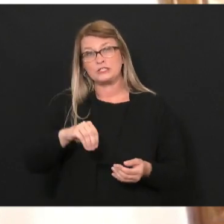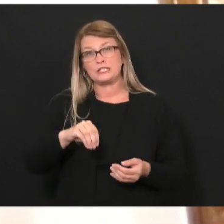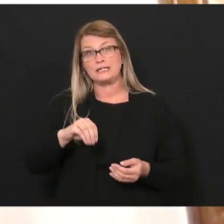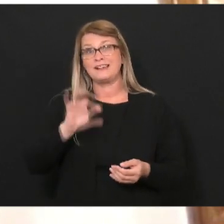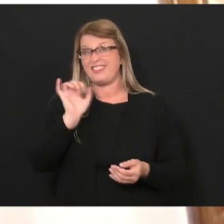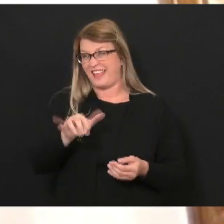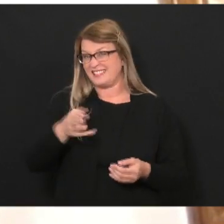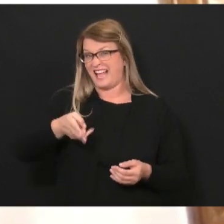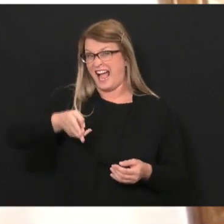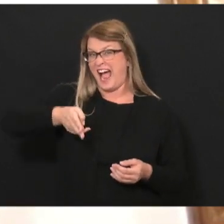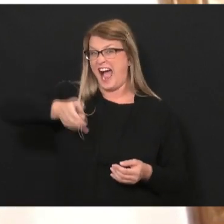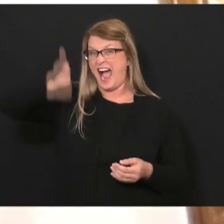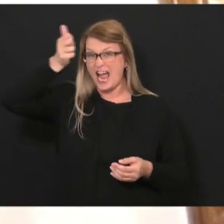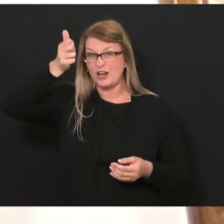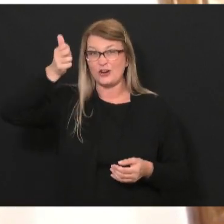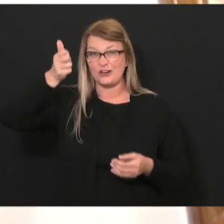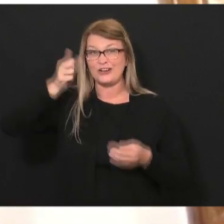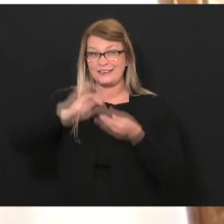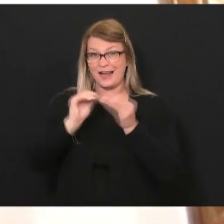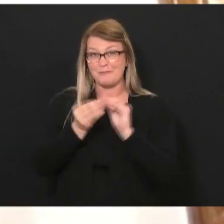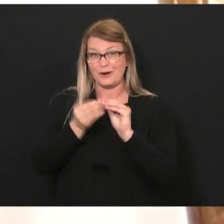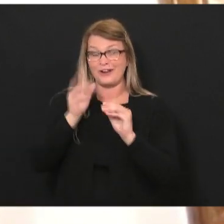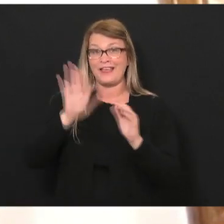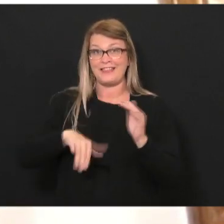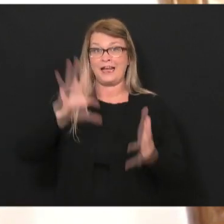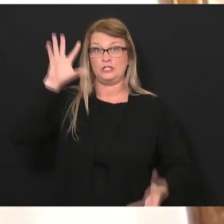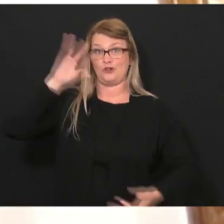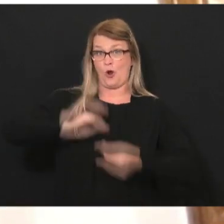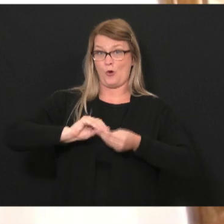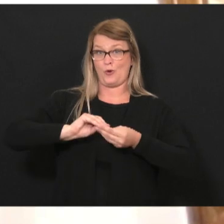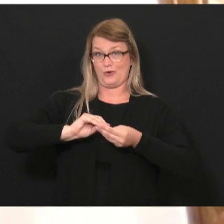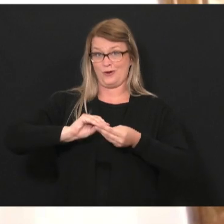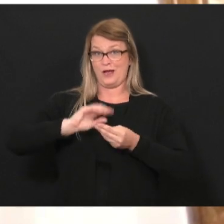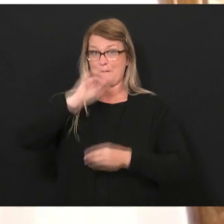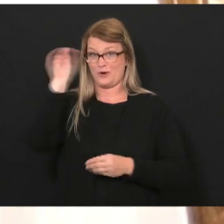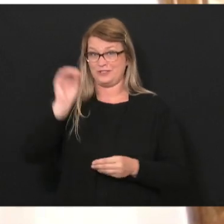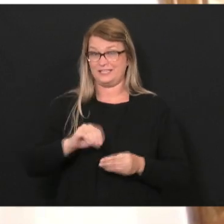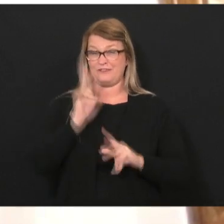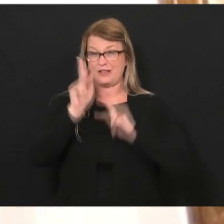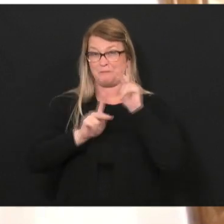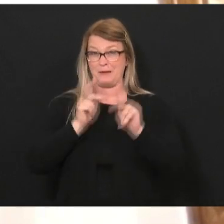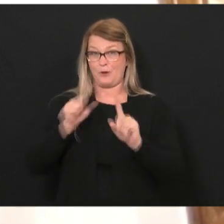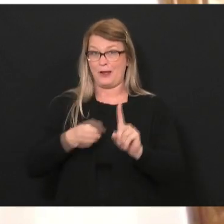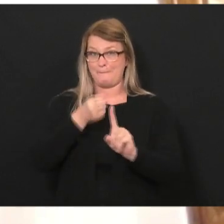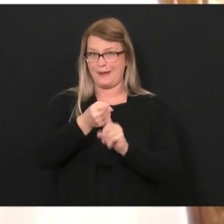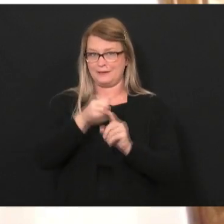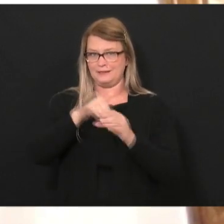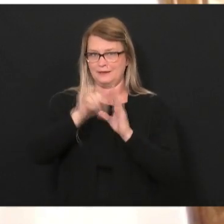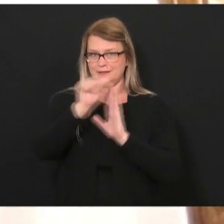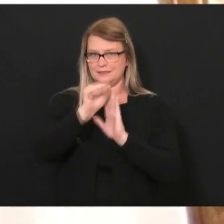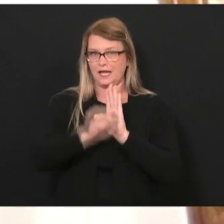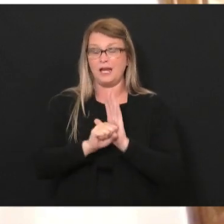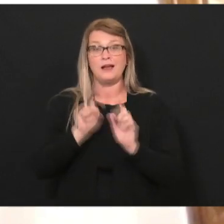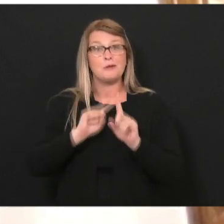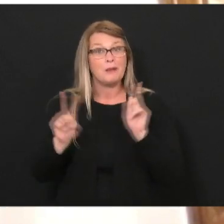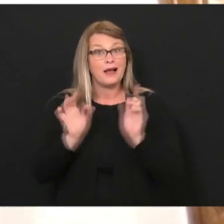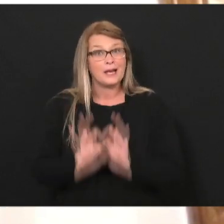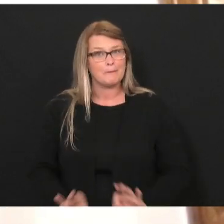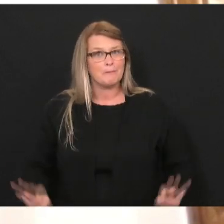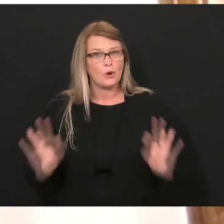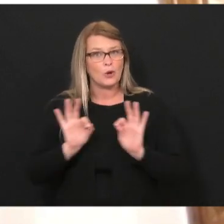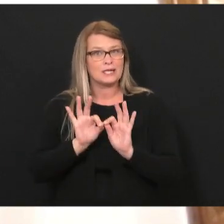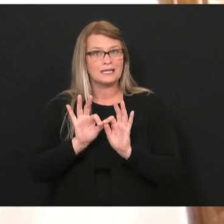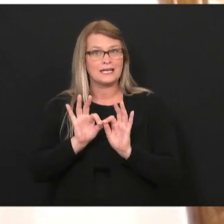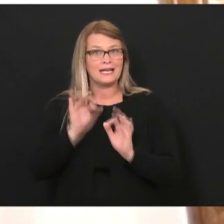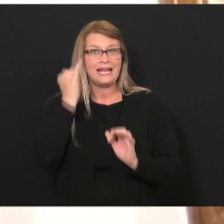higher number than the total percent of people infected in the state. But importantly, even if that's